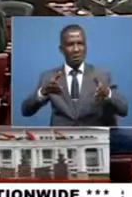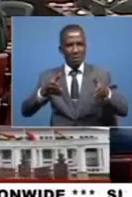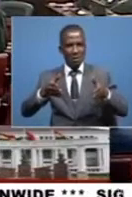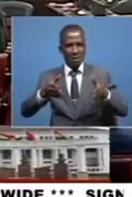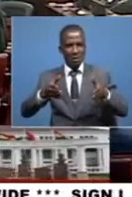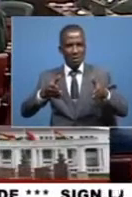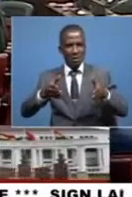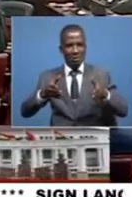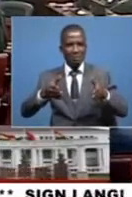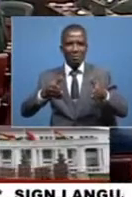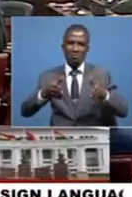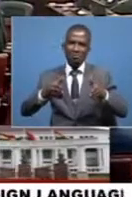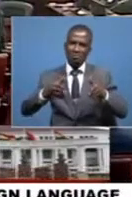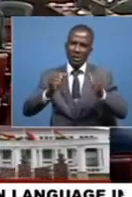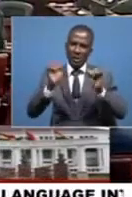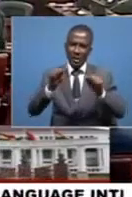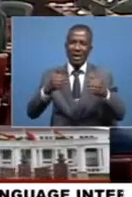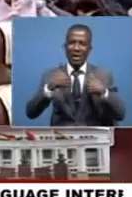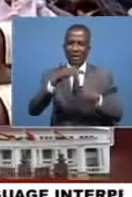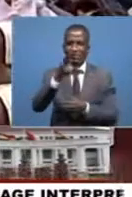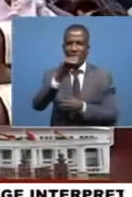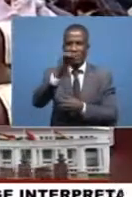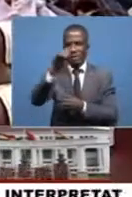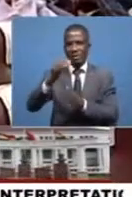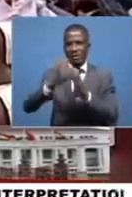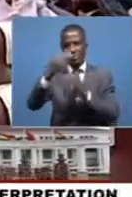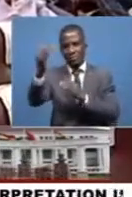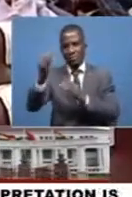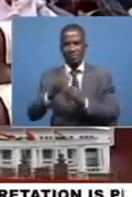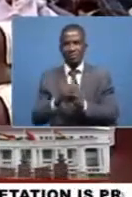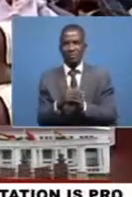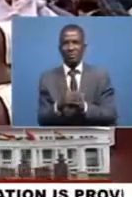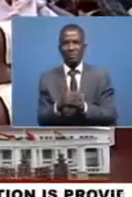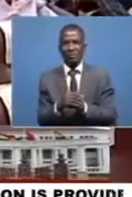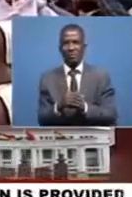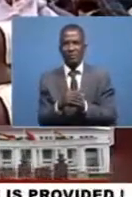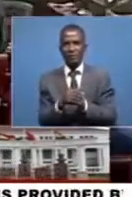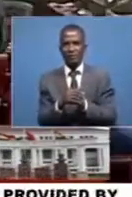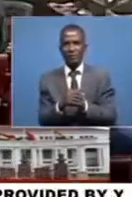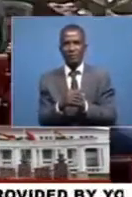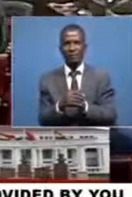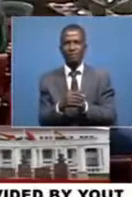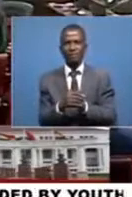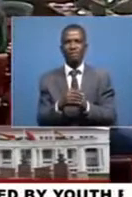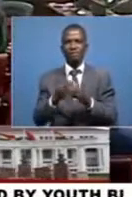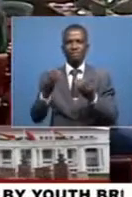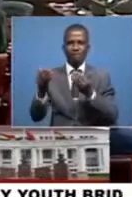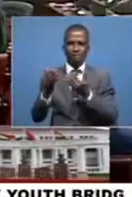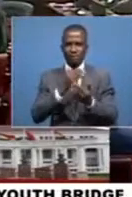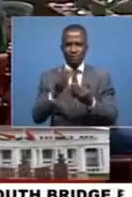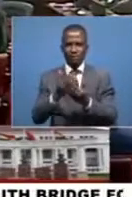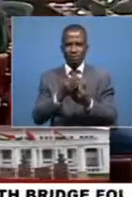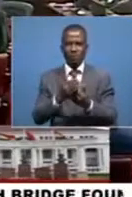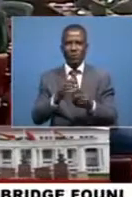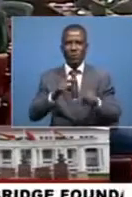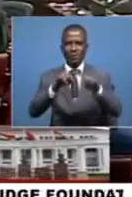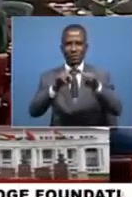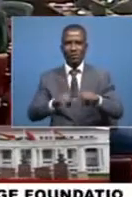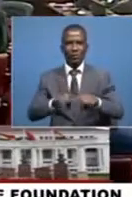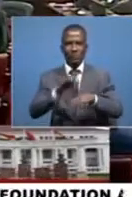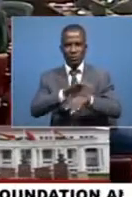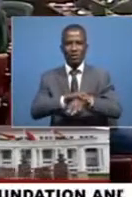than 50%. Can your lordship go over that again respectfully? So, whether or not, based on the